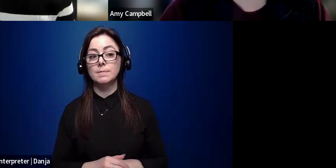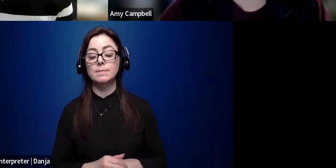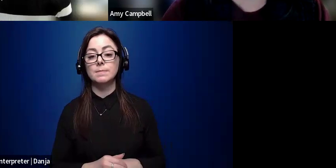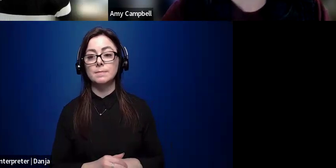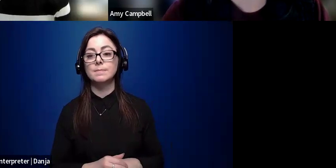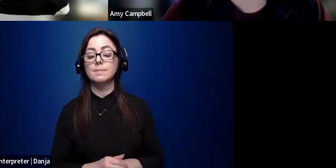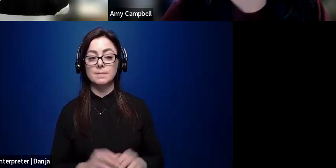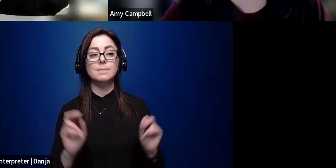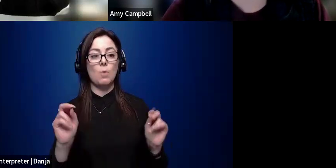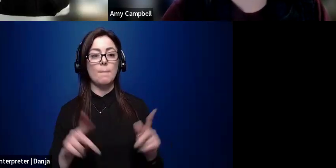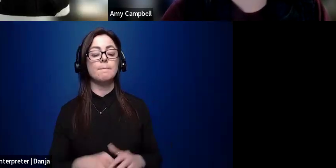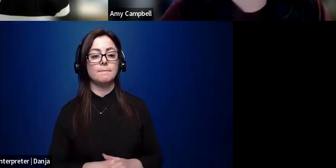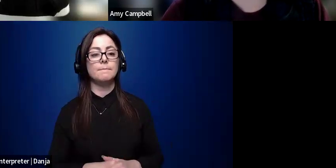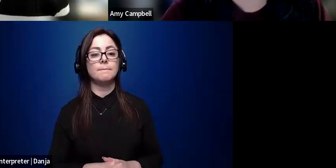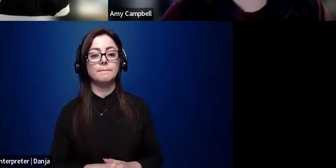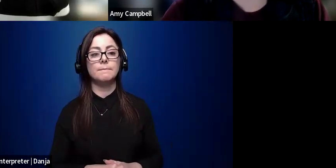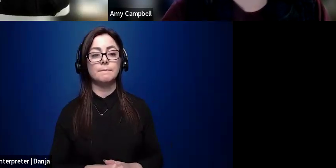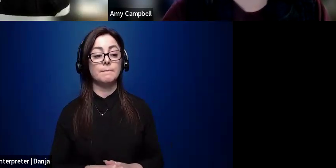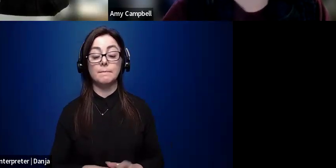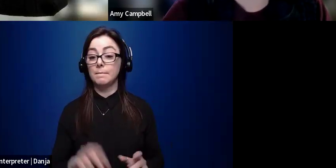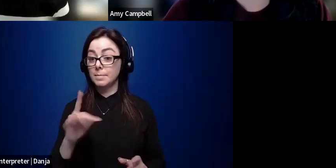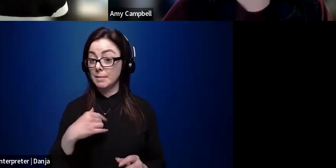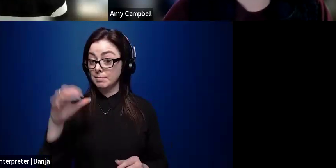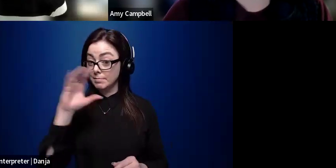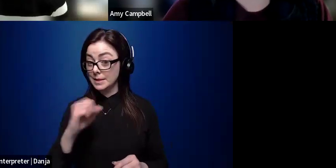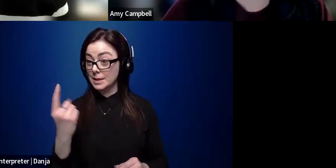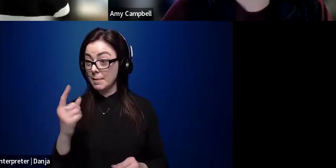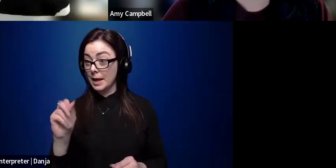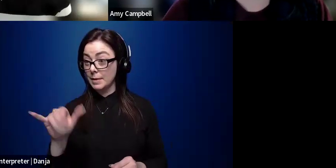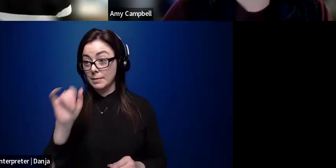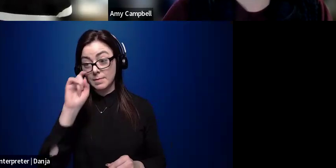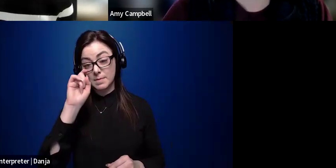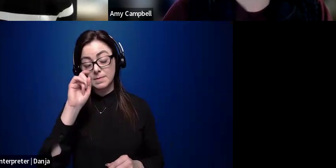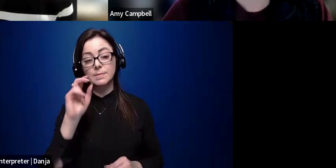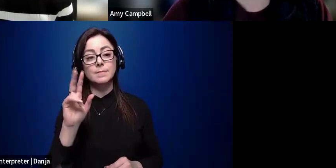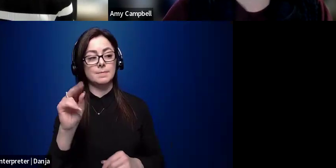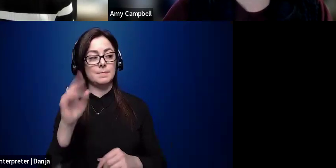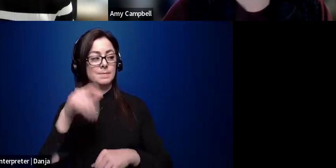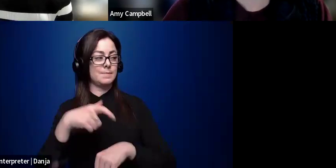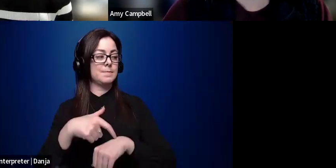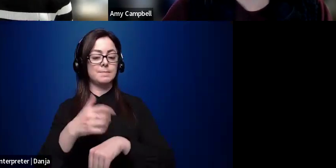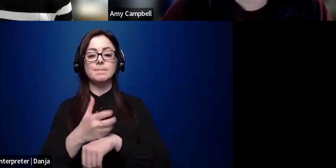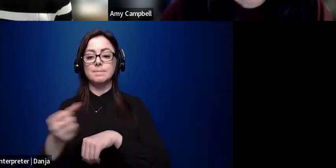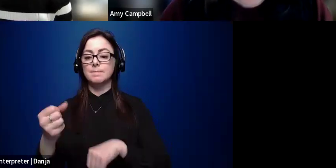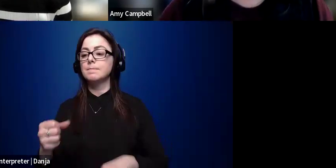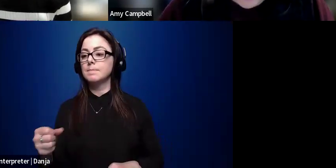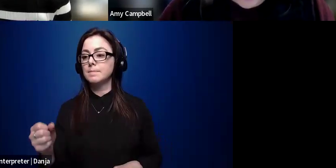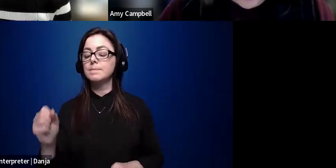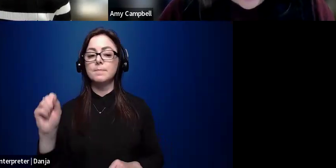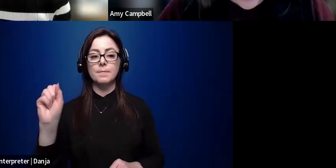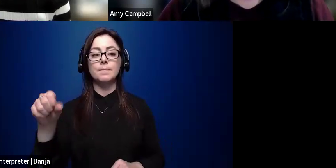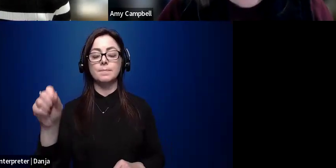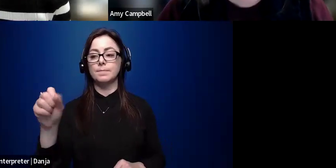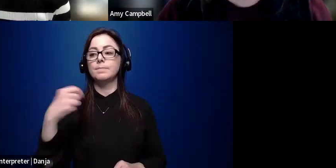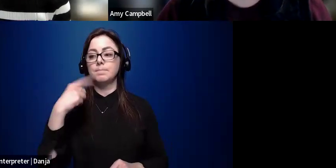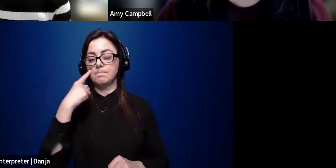Okay, I think we're good. Did I miss anything in that last one, Amy? Now we're running out of time. Nope, I think we